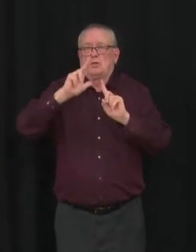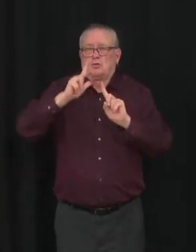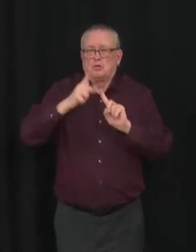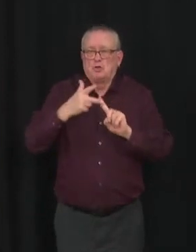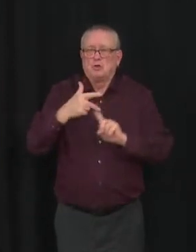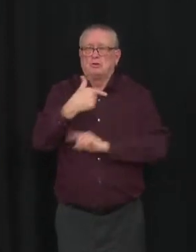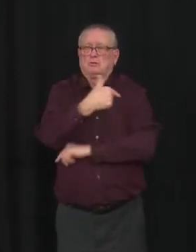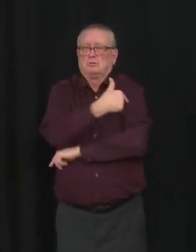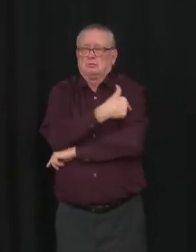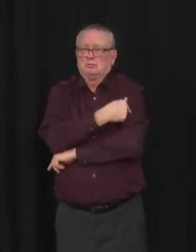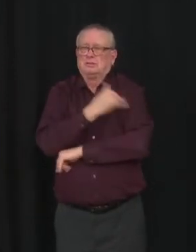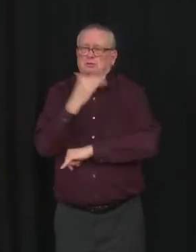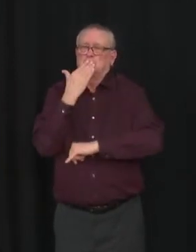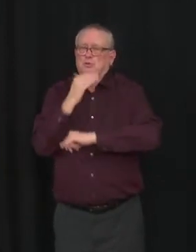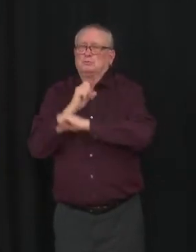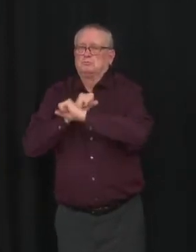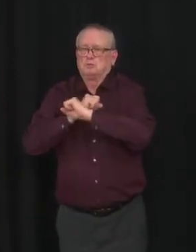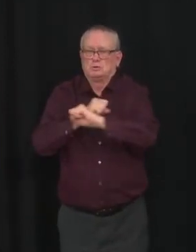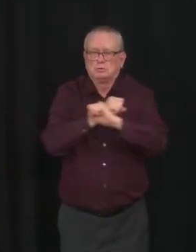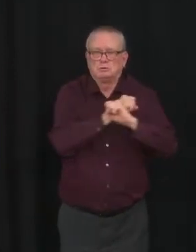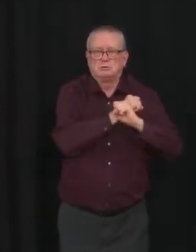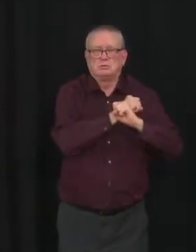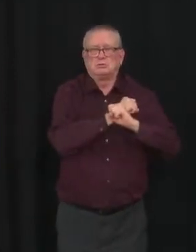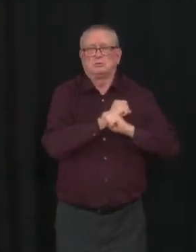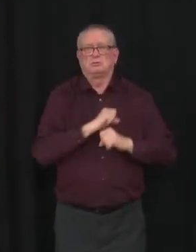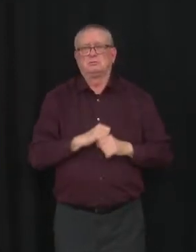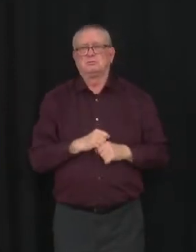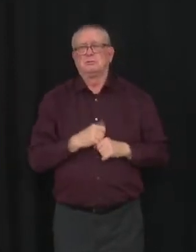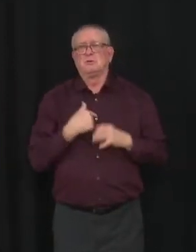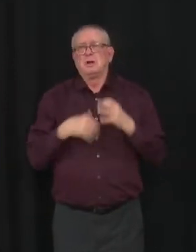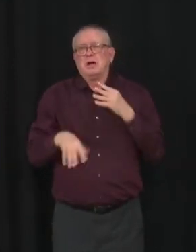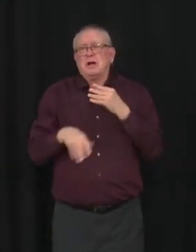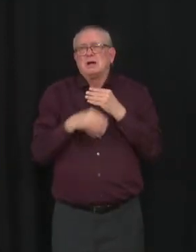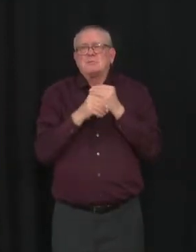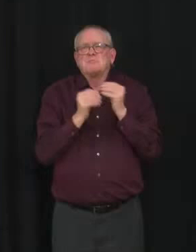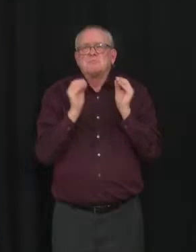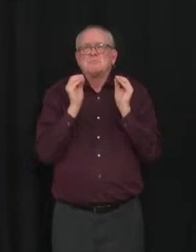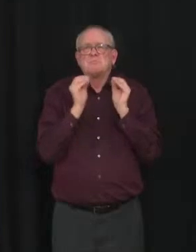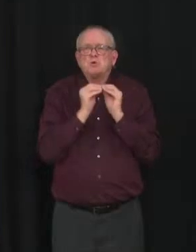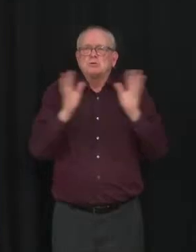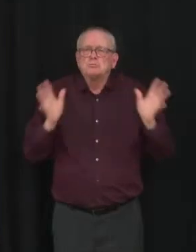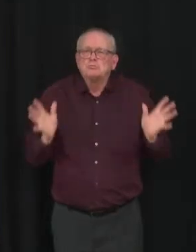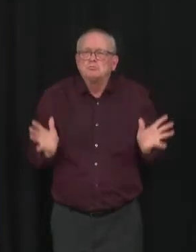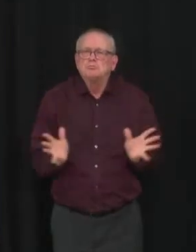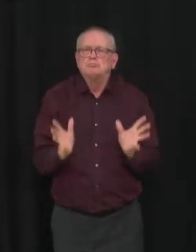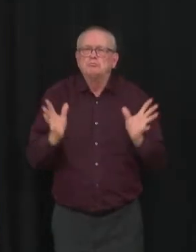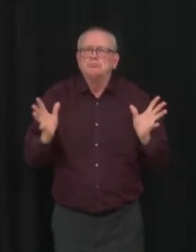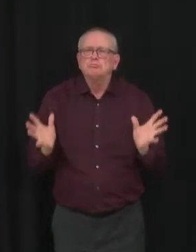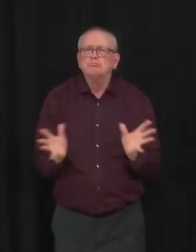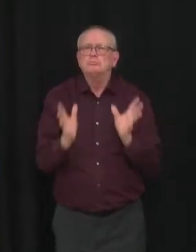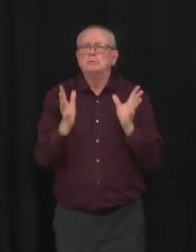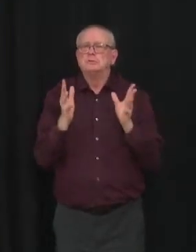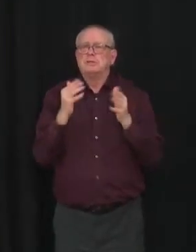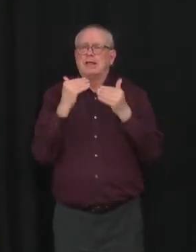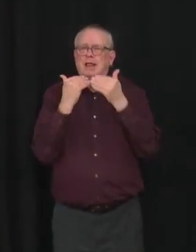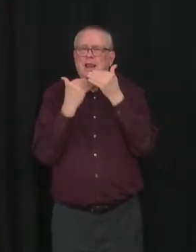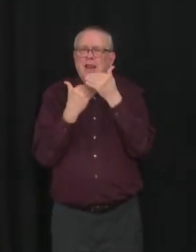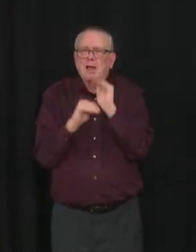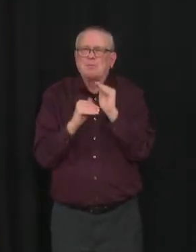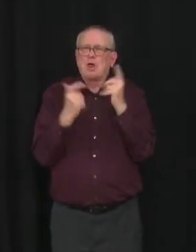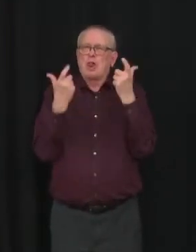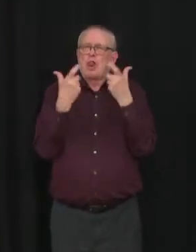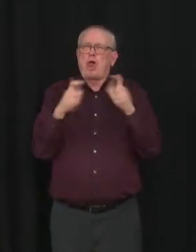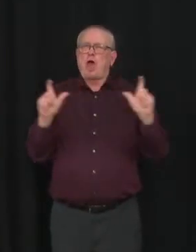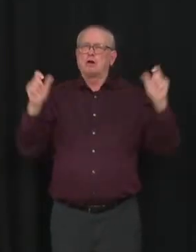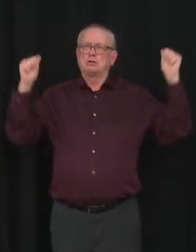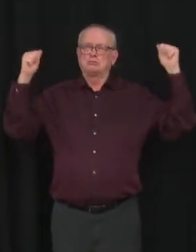protection. We are adding additional public health measures today, particularly focused on larger gatherings. And I just think it's